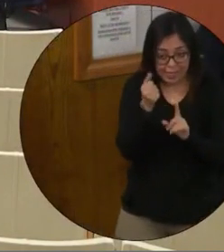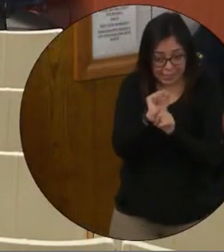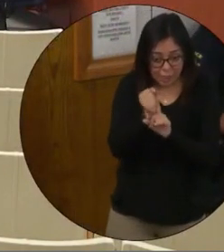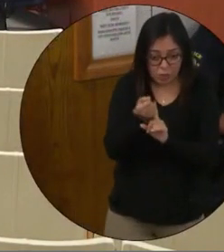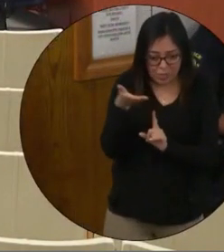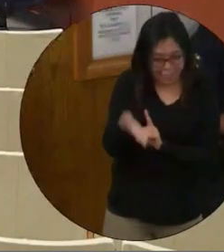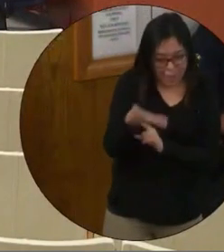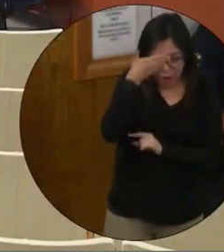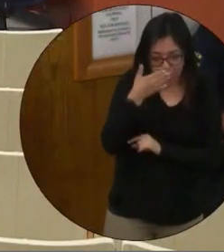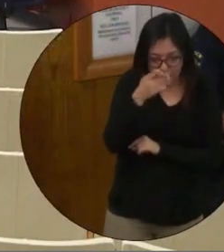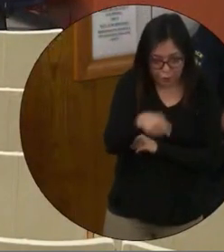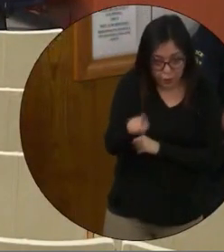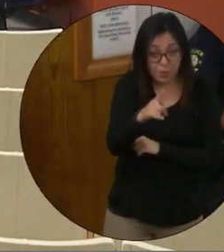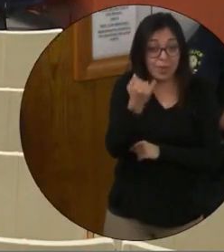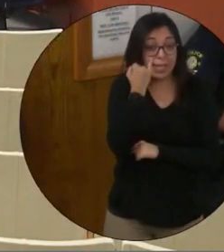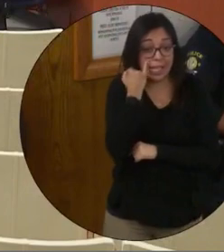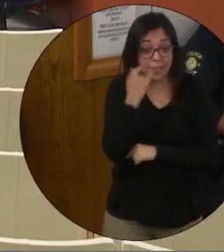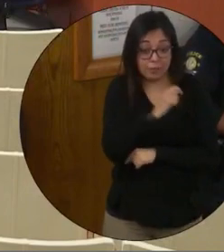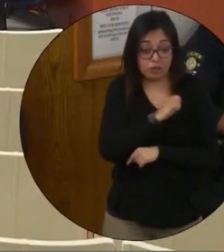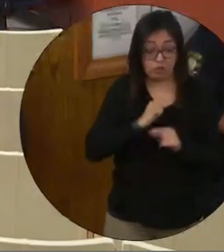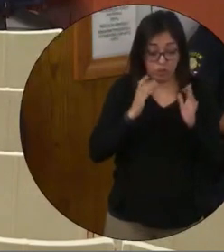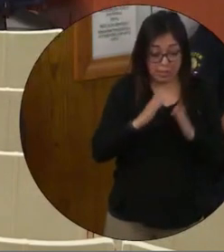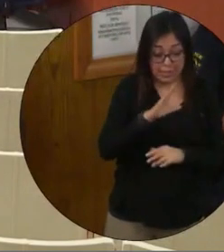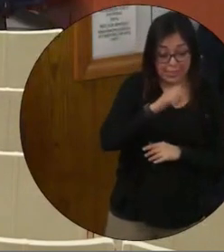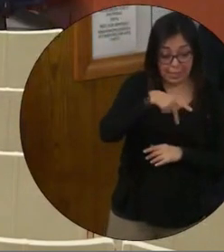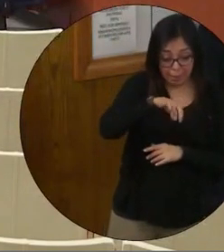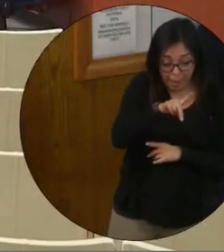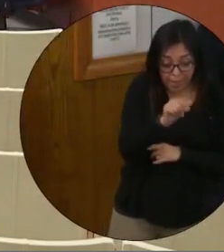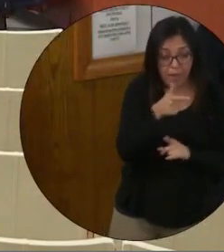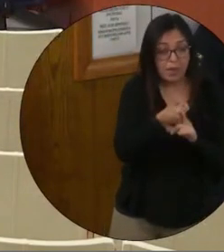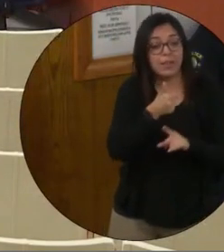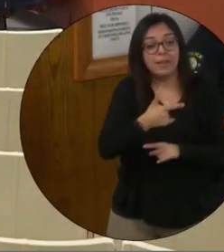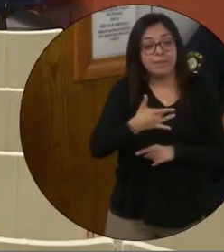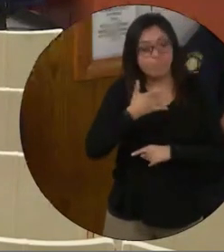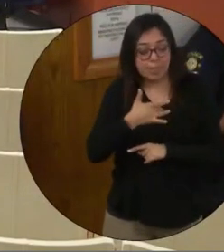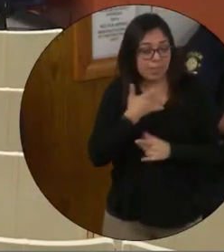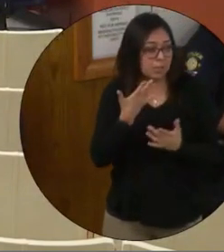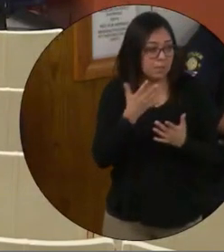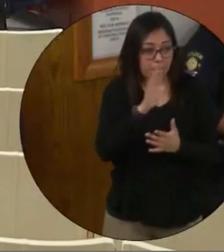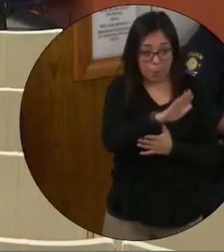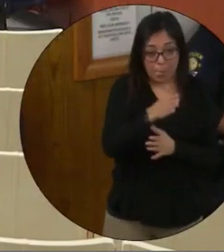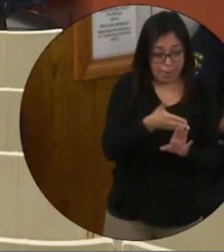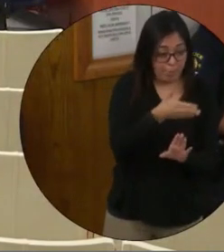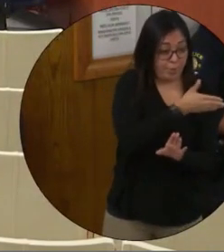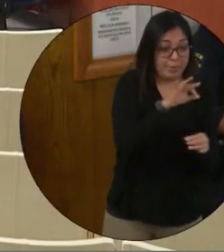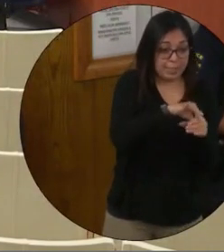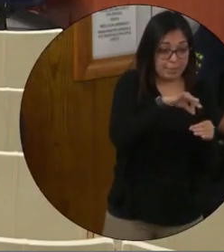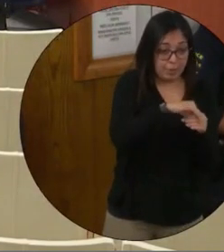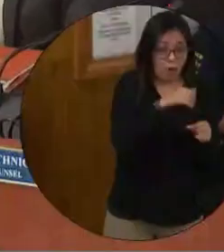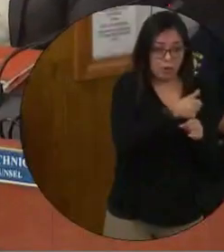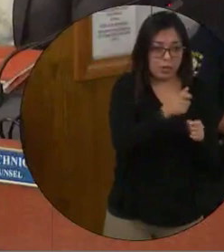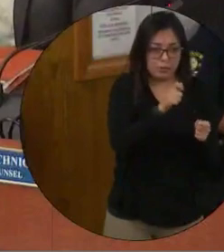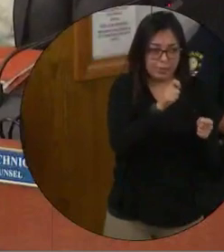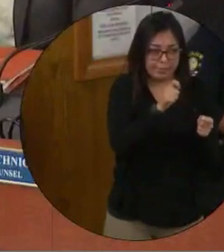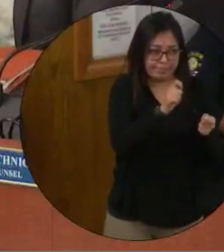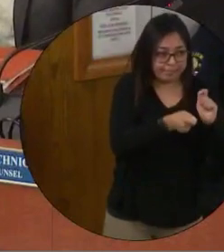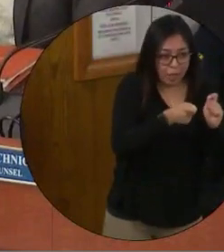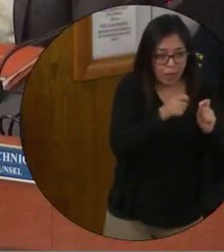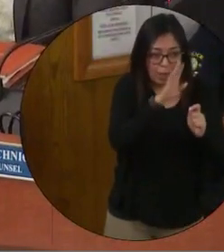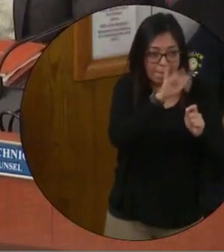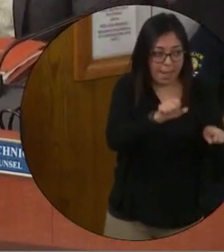you. If Trustee Cepeda felt that her previous vote was tainted by